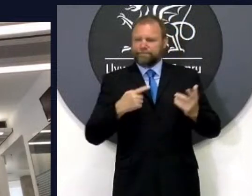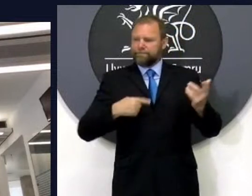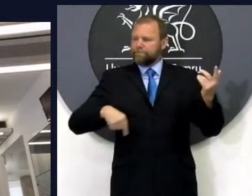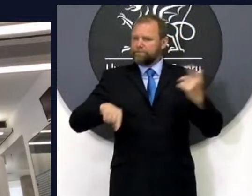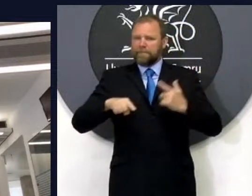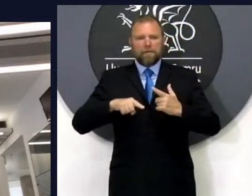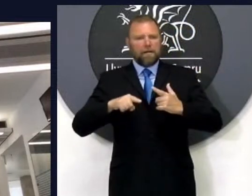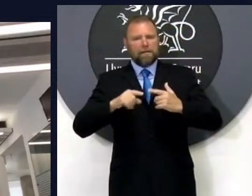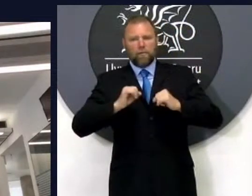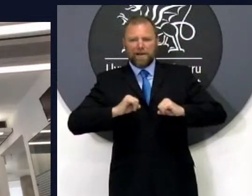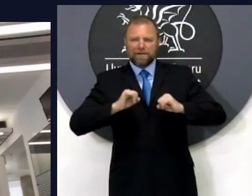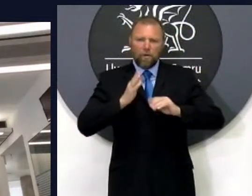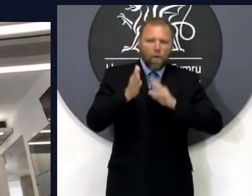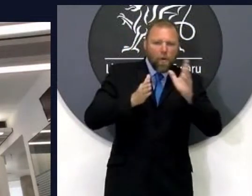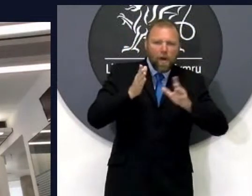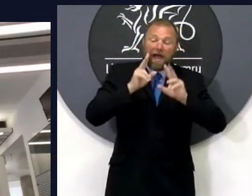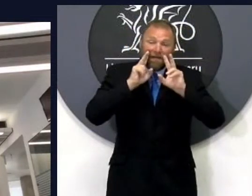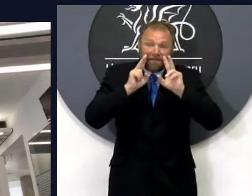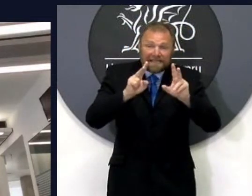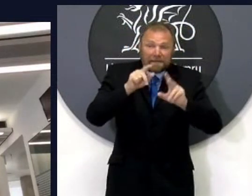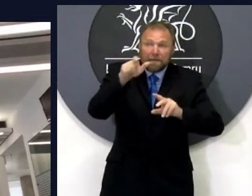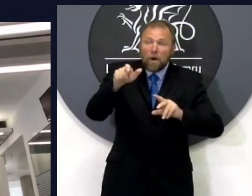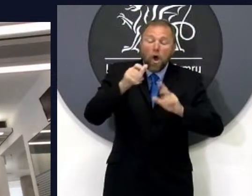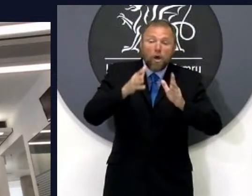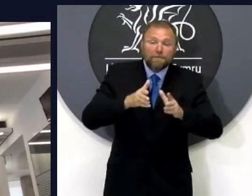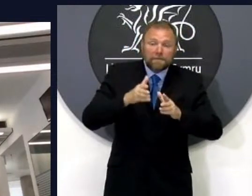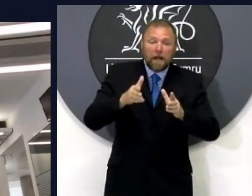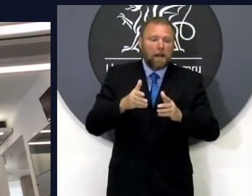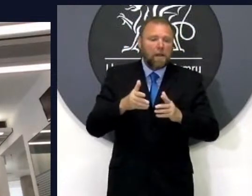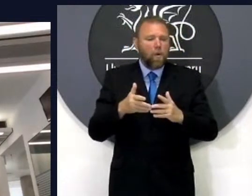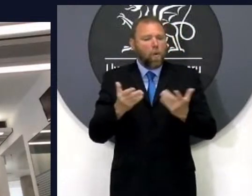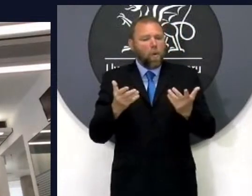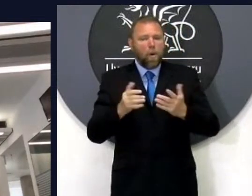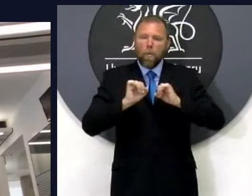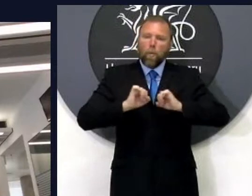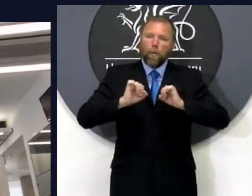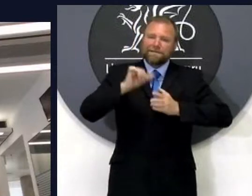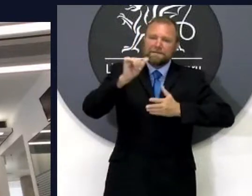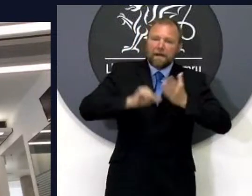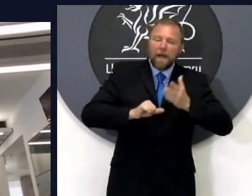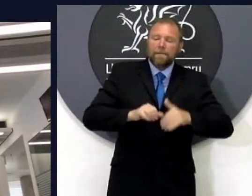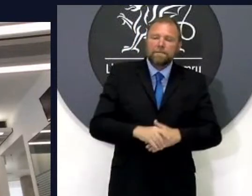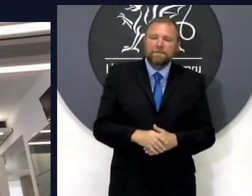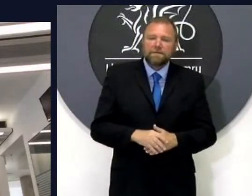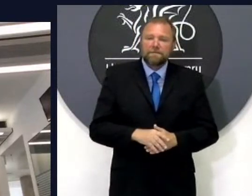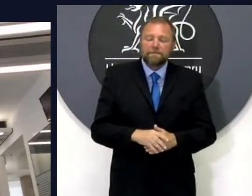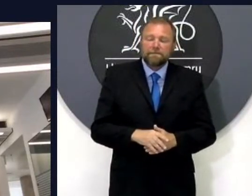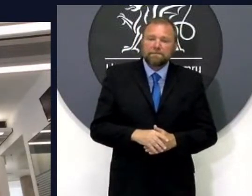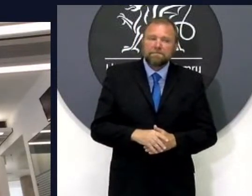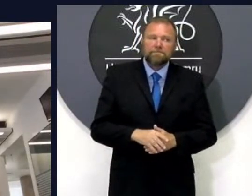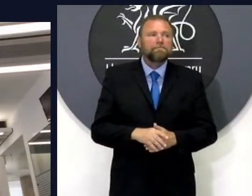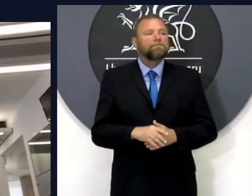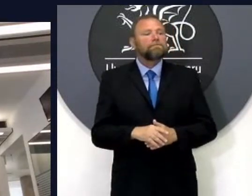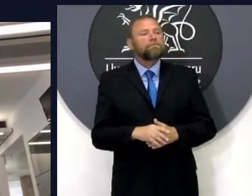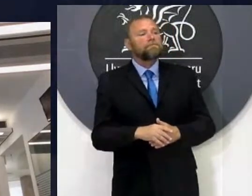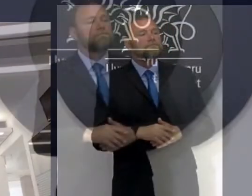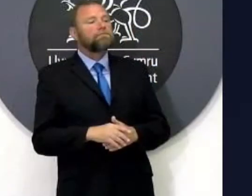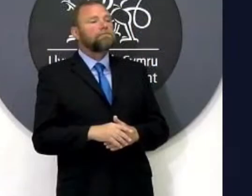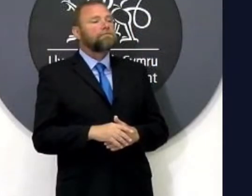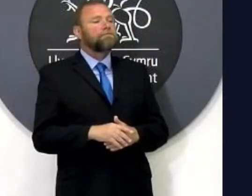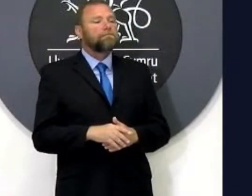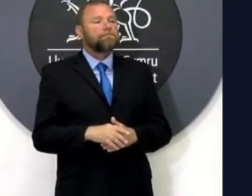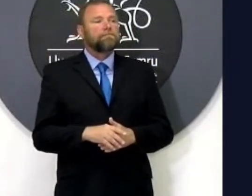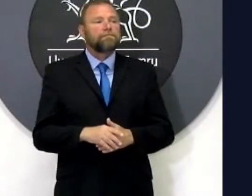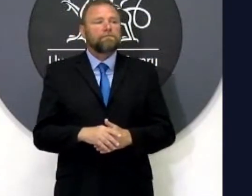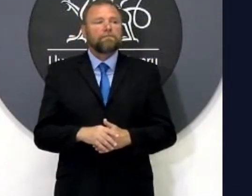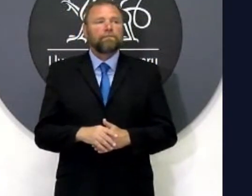like visiting people in hospital or waiting times, as we've discussed? I'd just like to